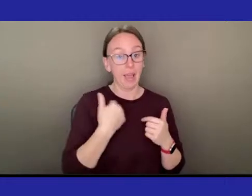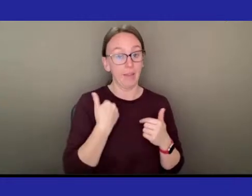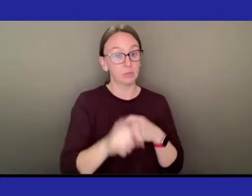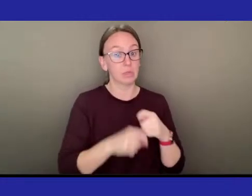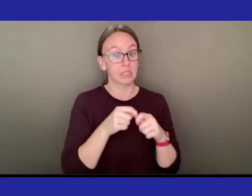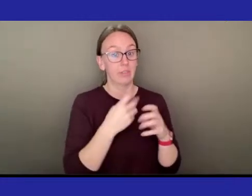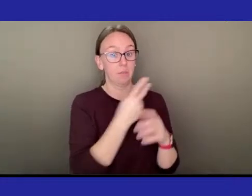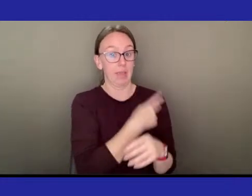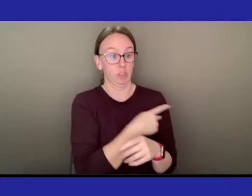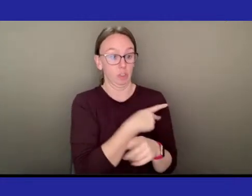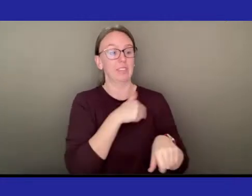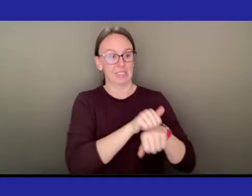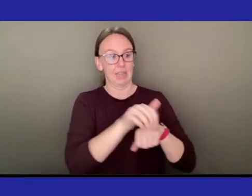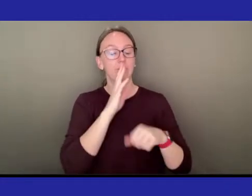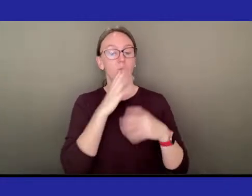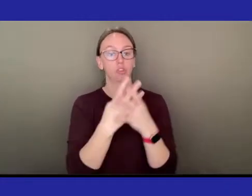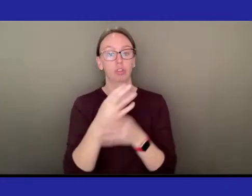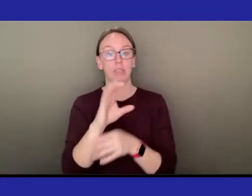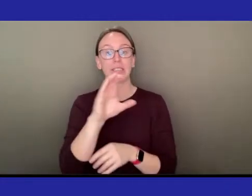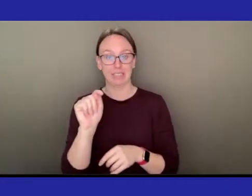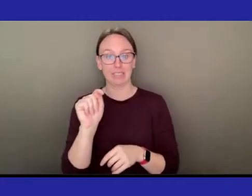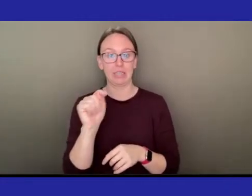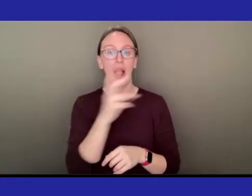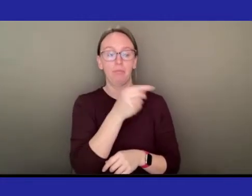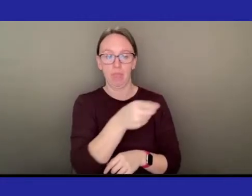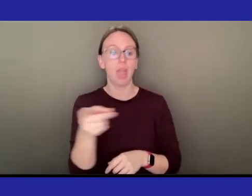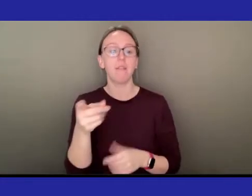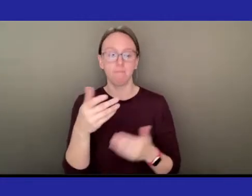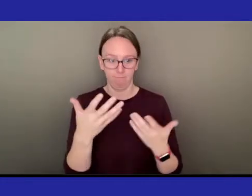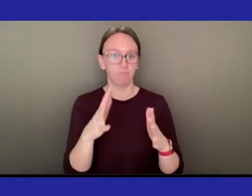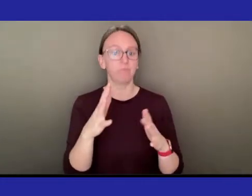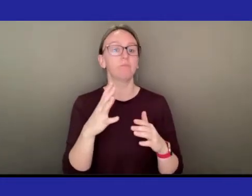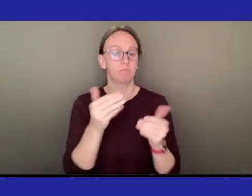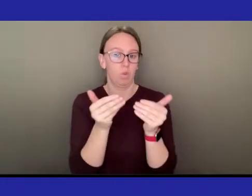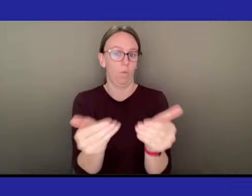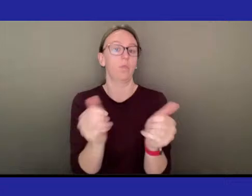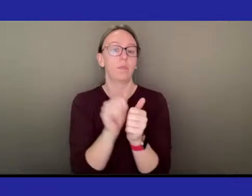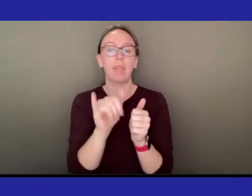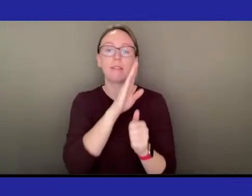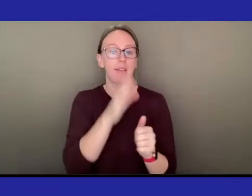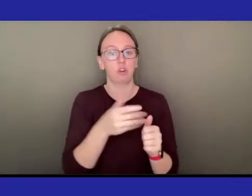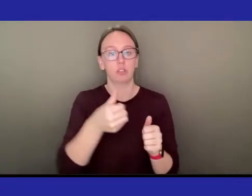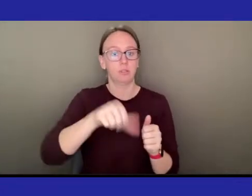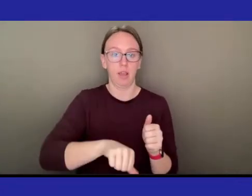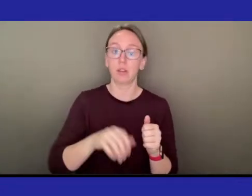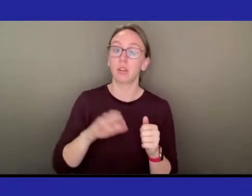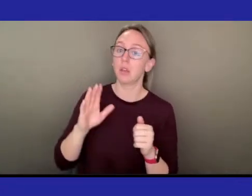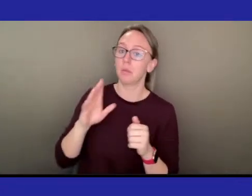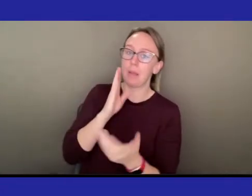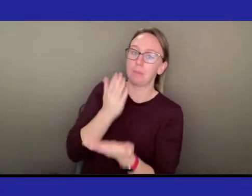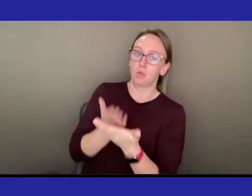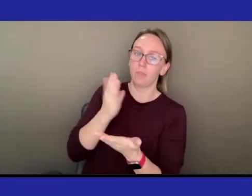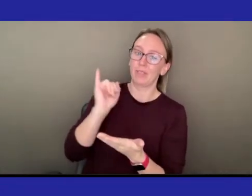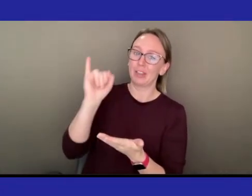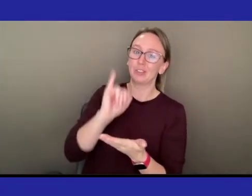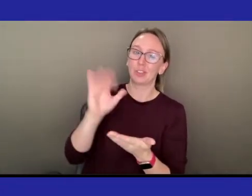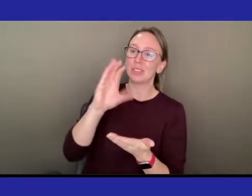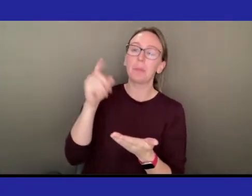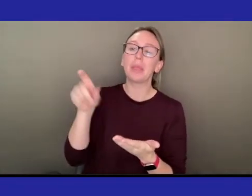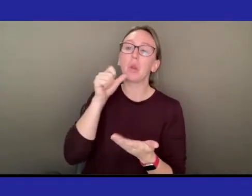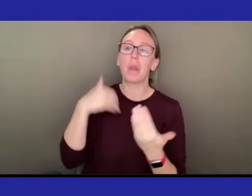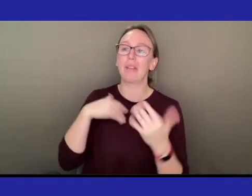and they've had it performed. So I haven't had it denied. Thereby proving that the insurance company doesn't have a system to deny it based